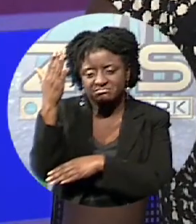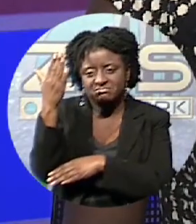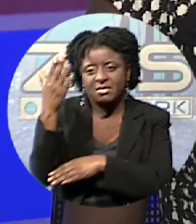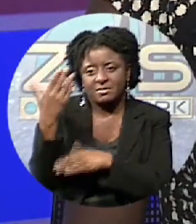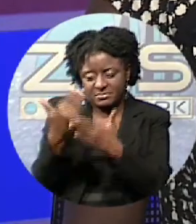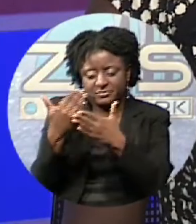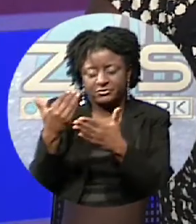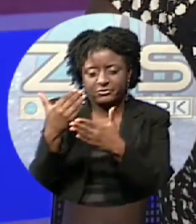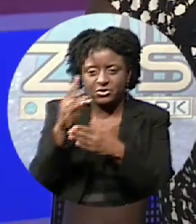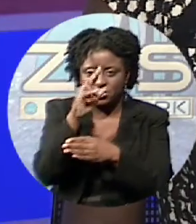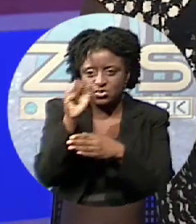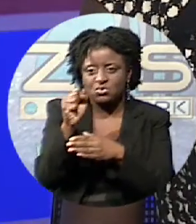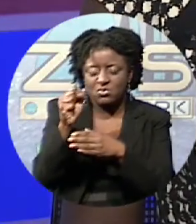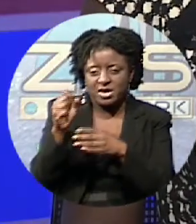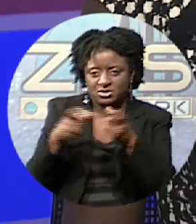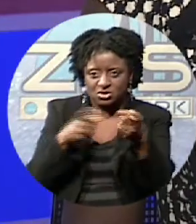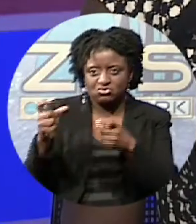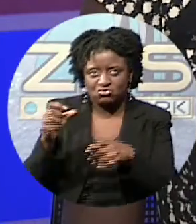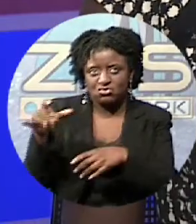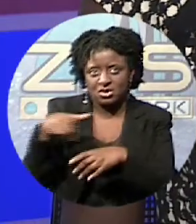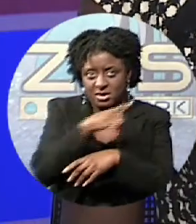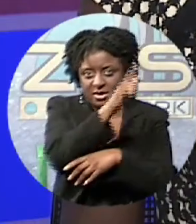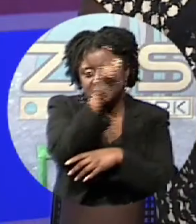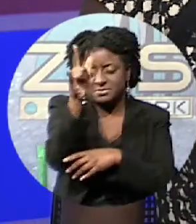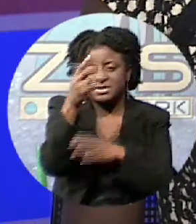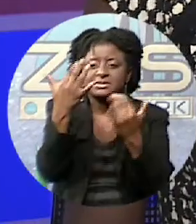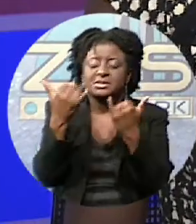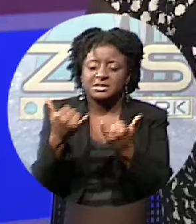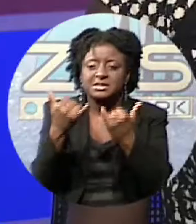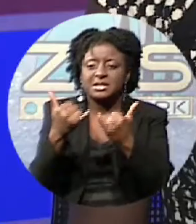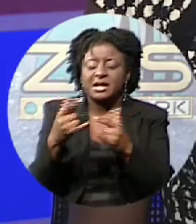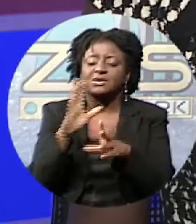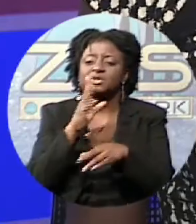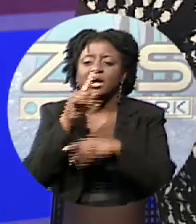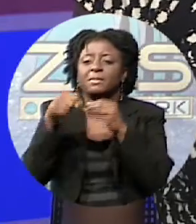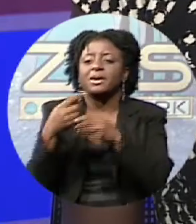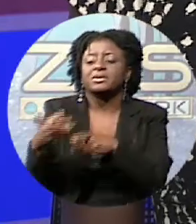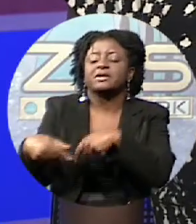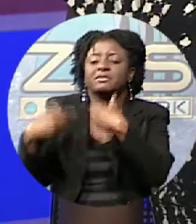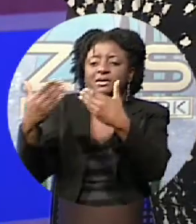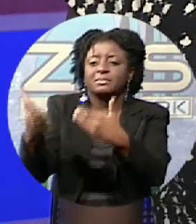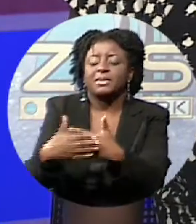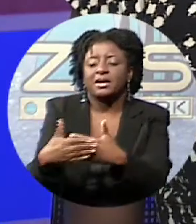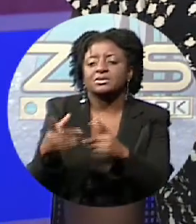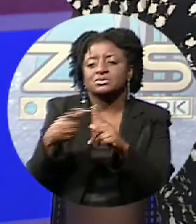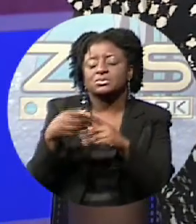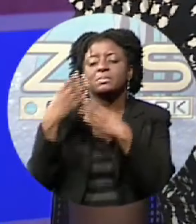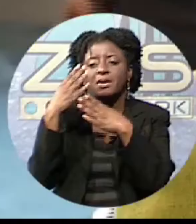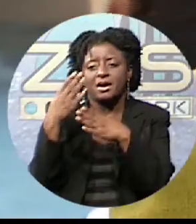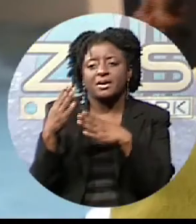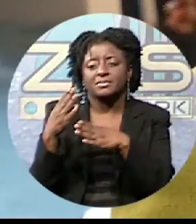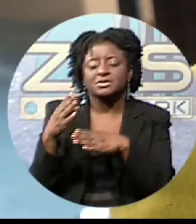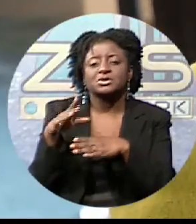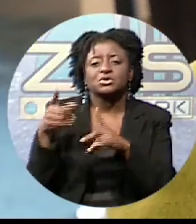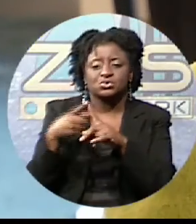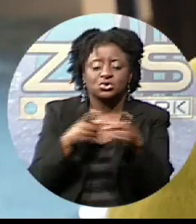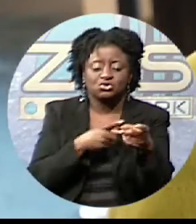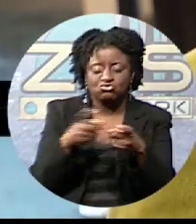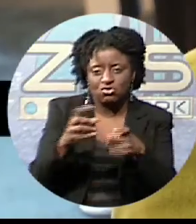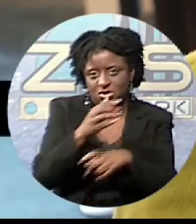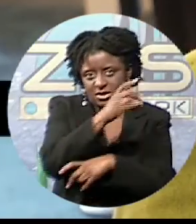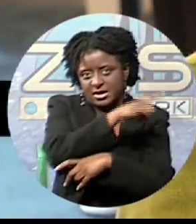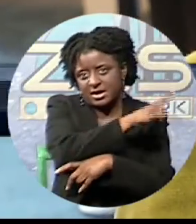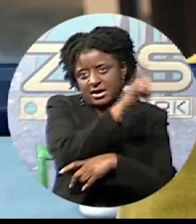looking forward to resolution to the long-standing matter and the economic benefits it will bring. The intent is, at the end of the